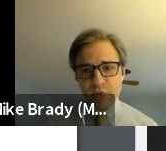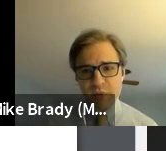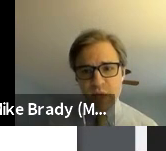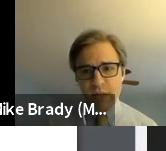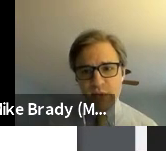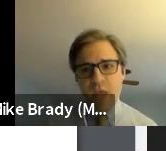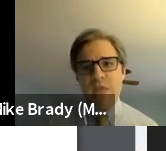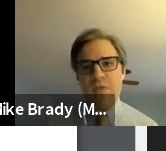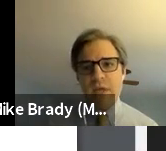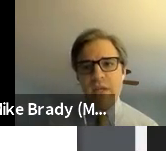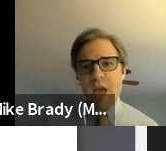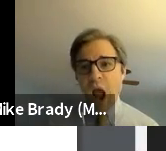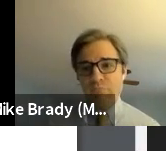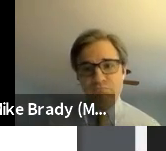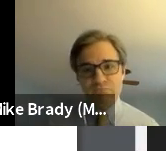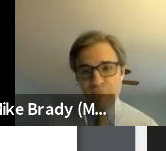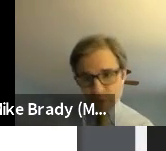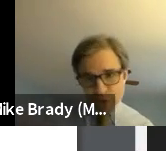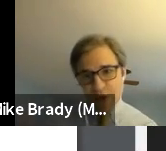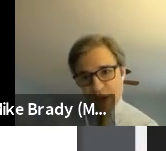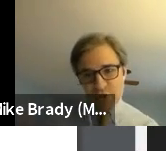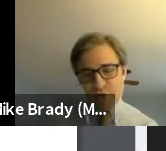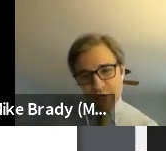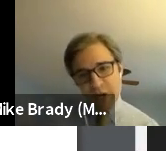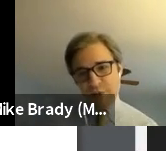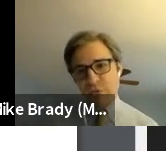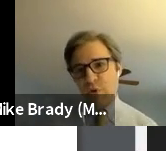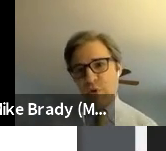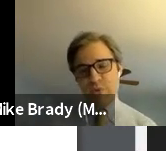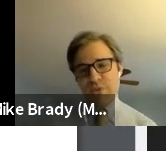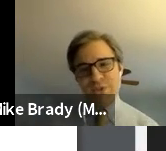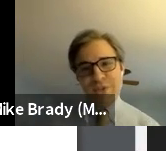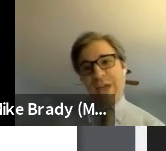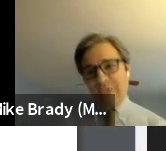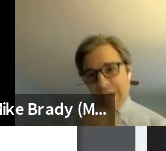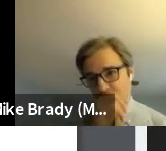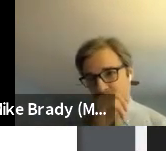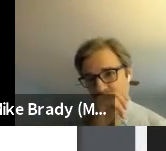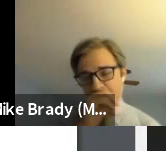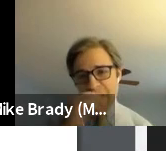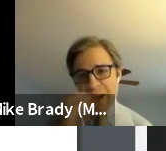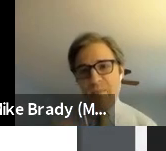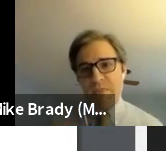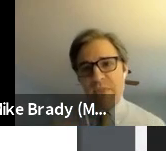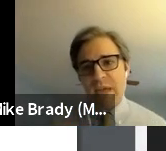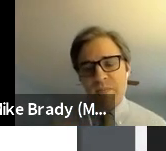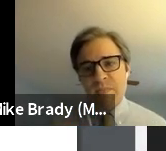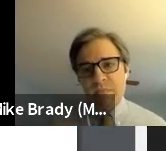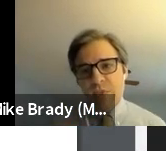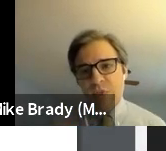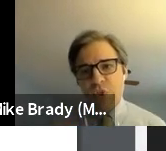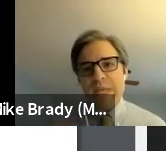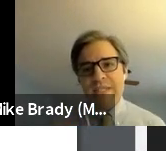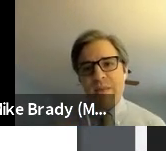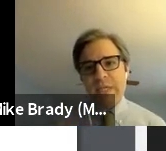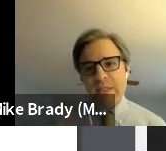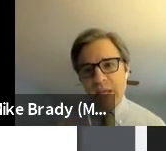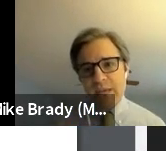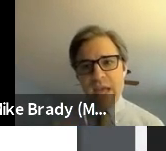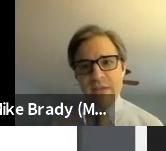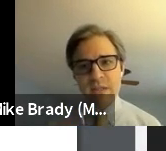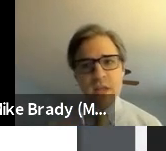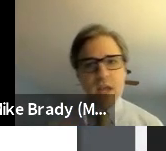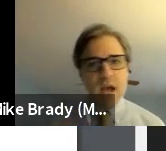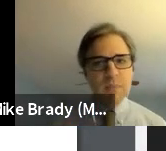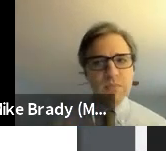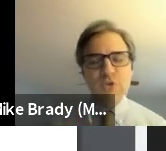something else along those lines, then I would just advise you, again, not as your lawyer, but just as a lawyer, that doing something